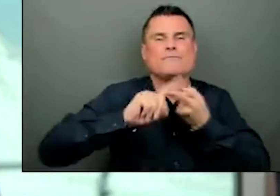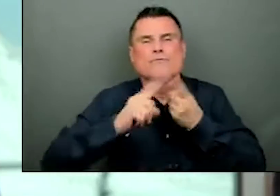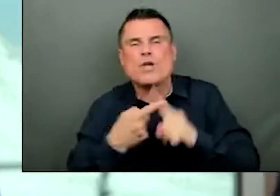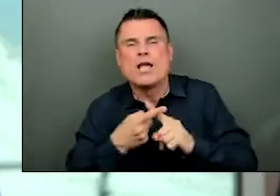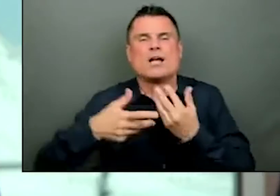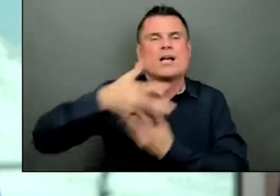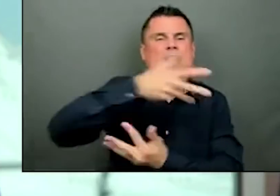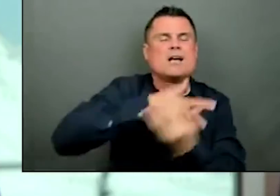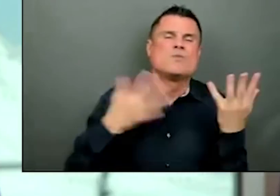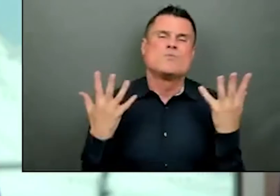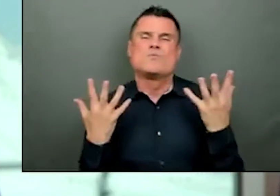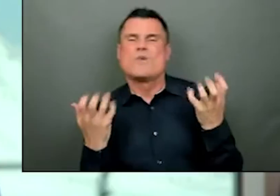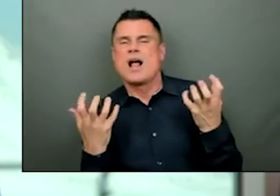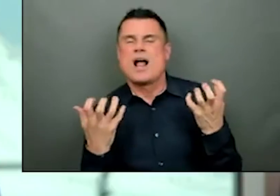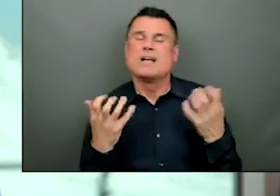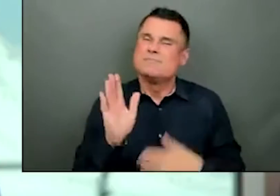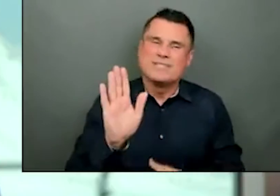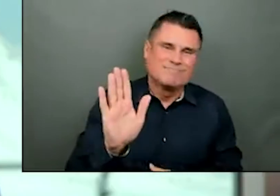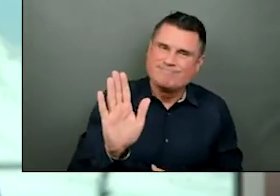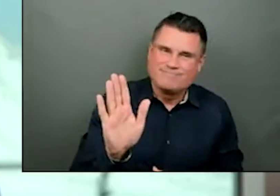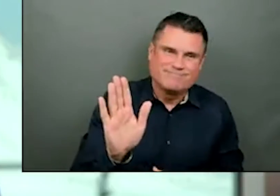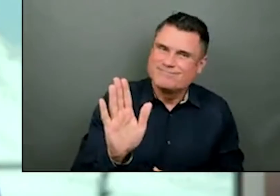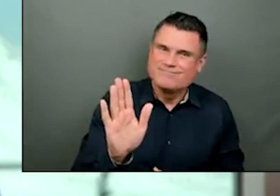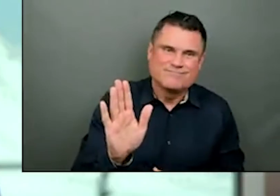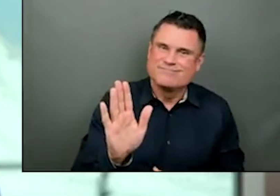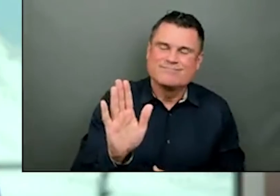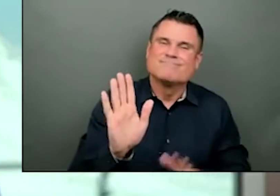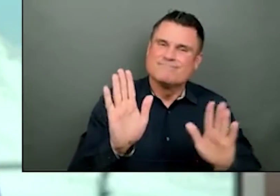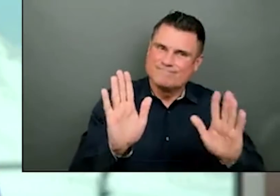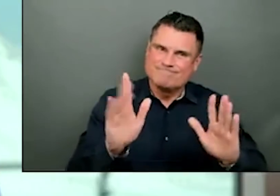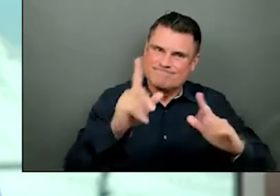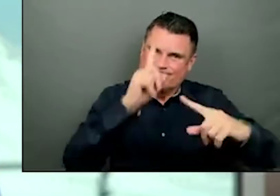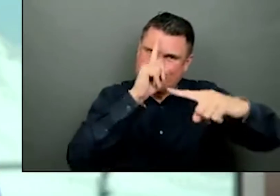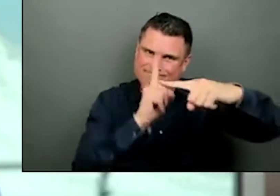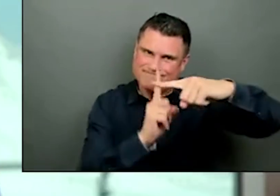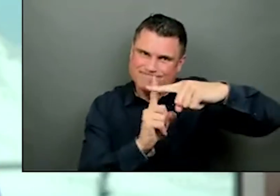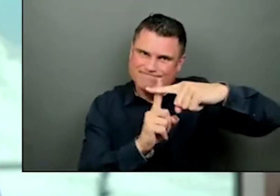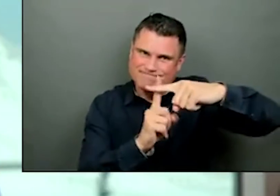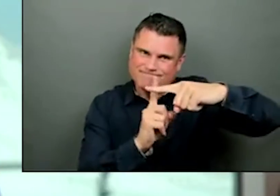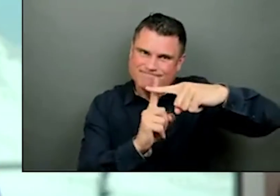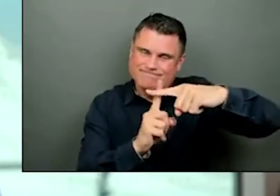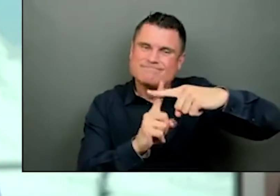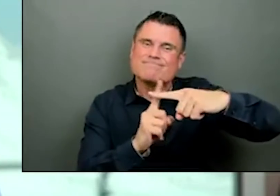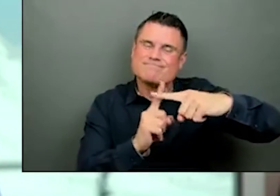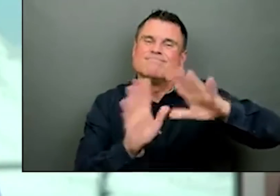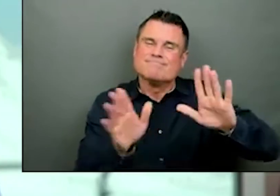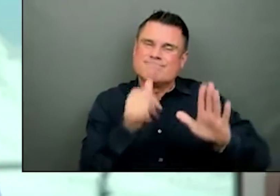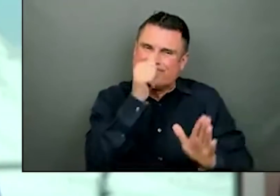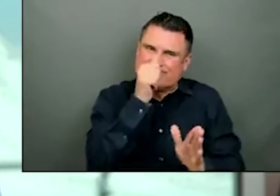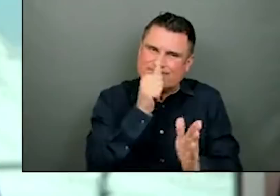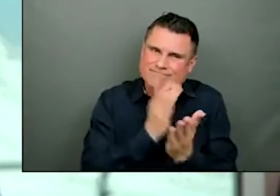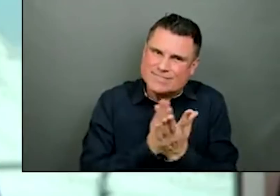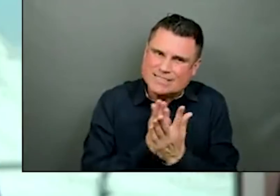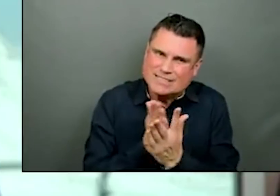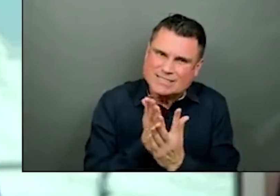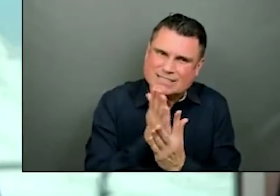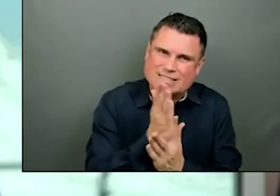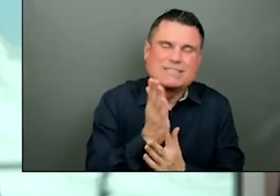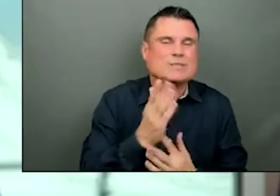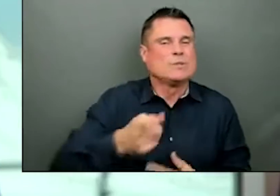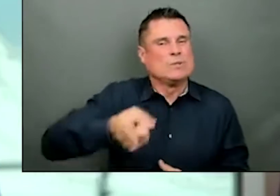because we do have an end in sight. All of this talk about vaccines and about how well they are going to work to protect us